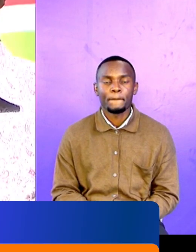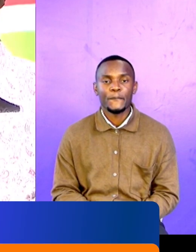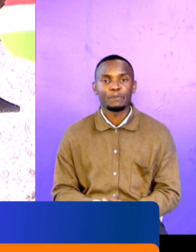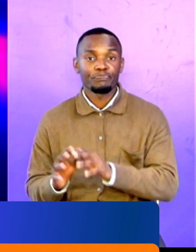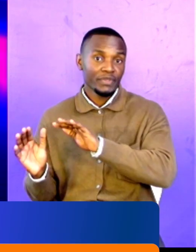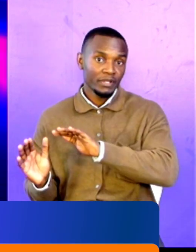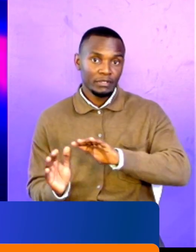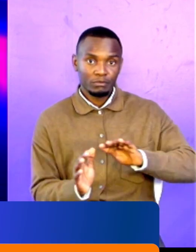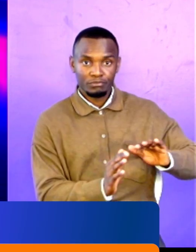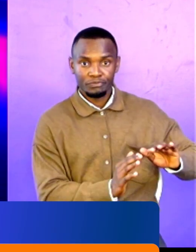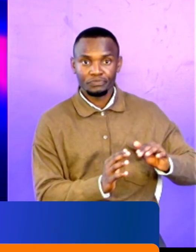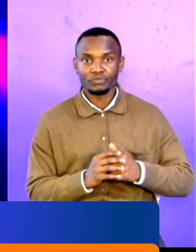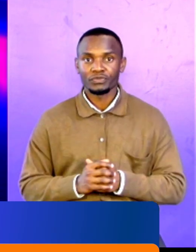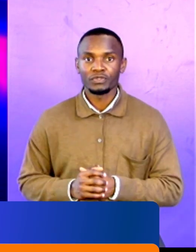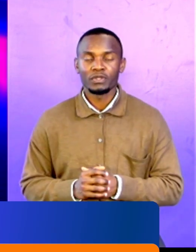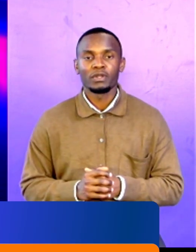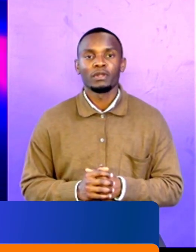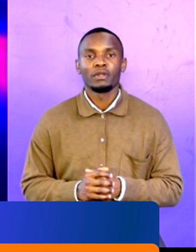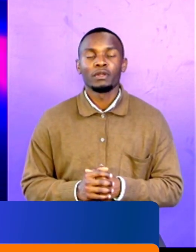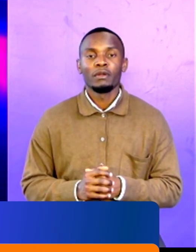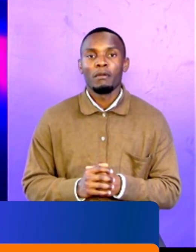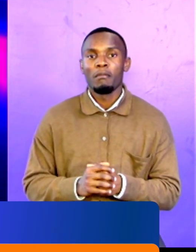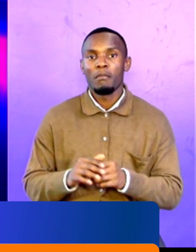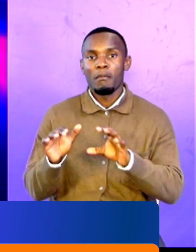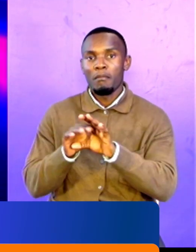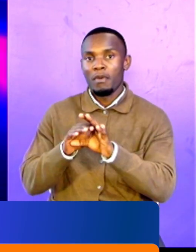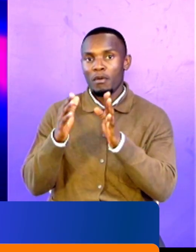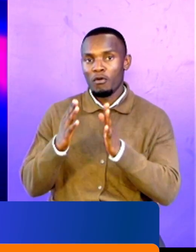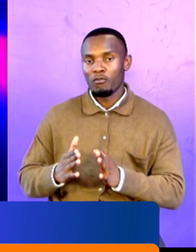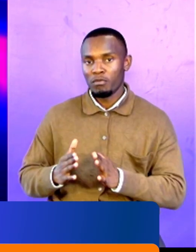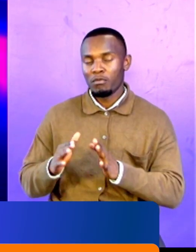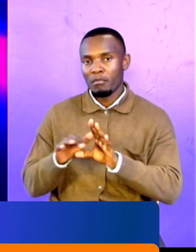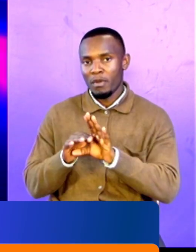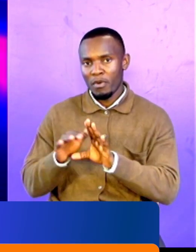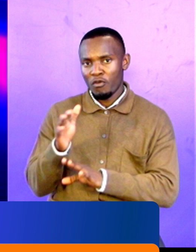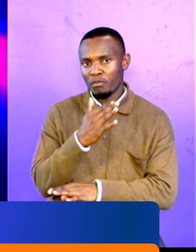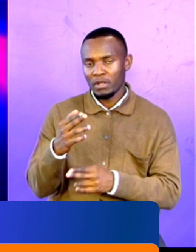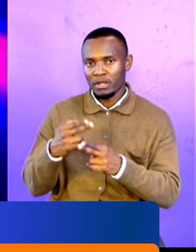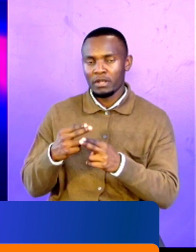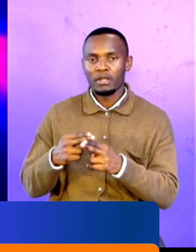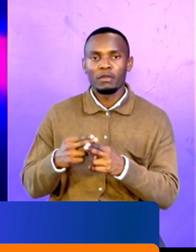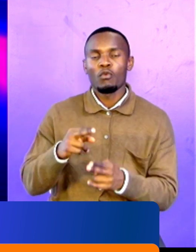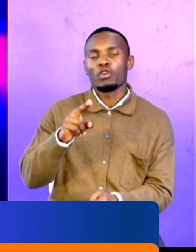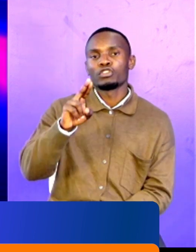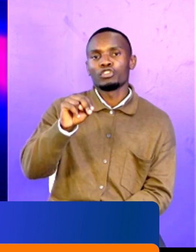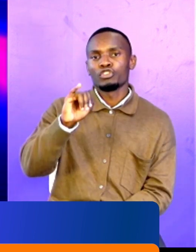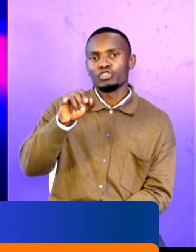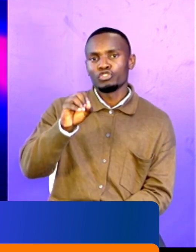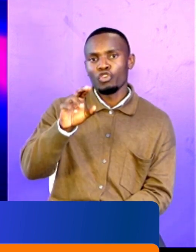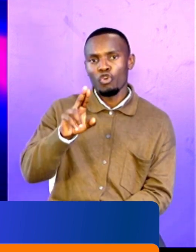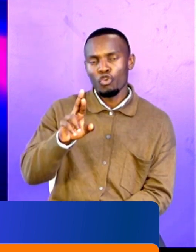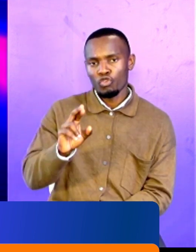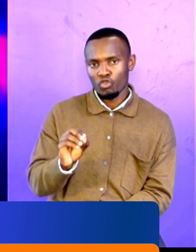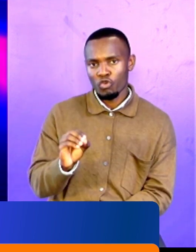And away from that story, now to Kiharu, Member of Parliament and Ndindi Nyoro warns of possible public school shutdown over delayed